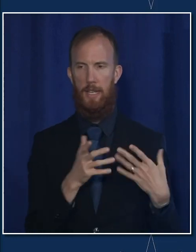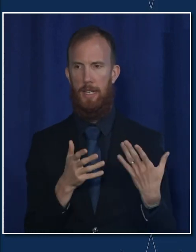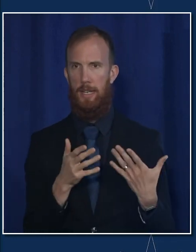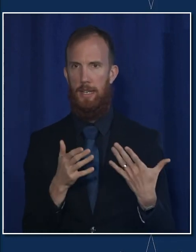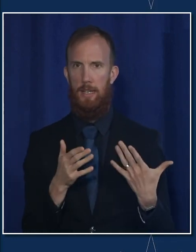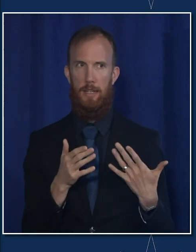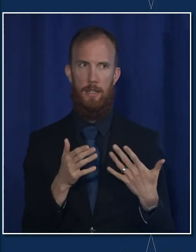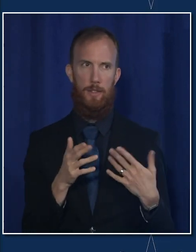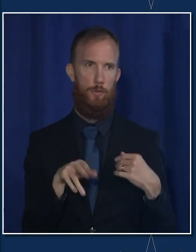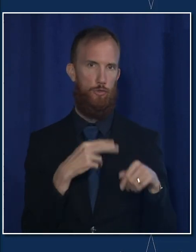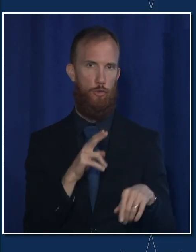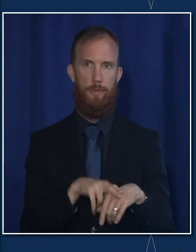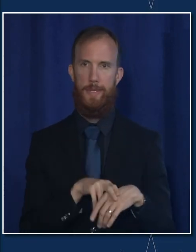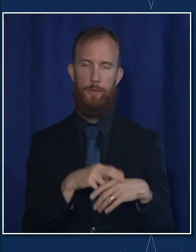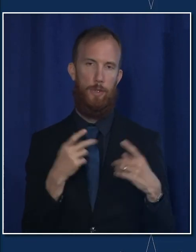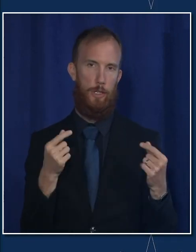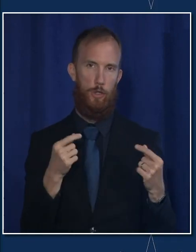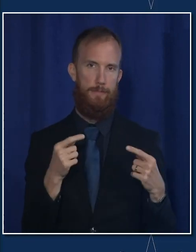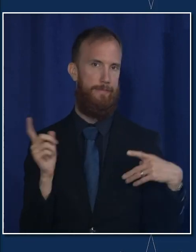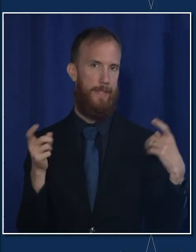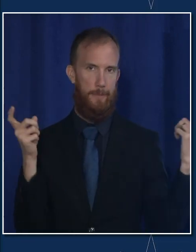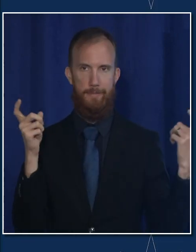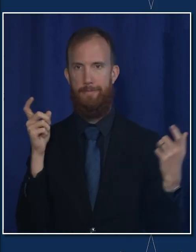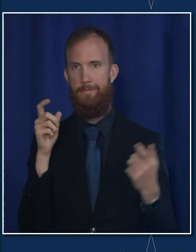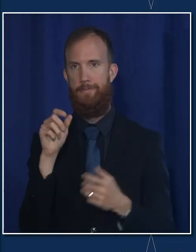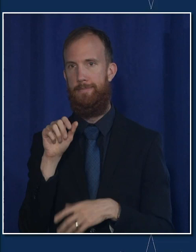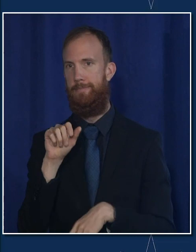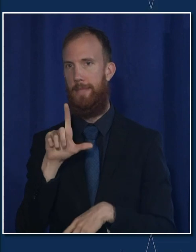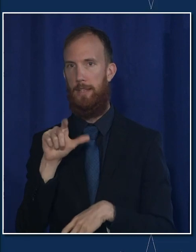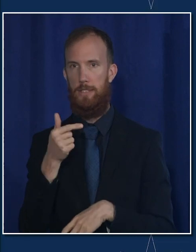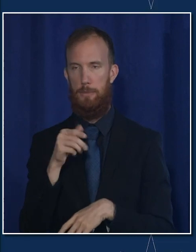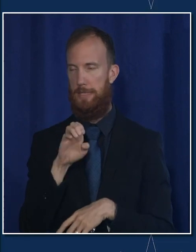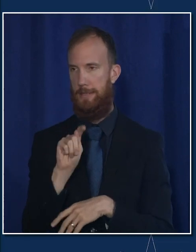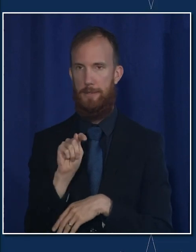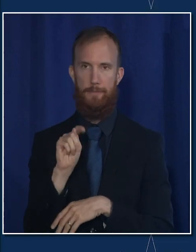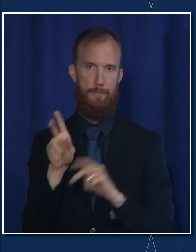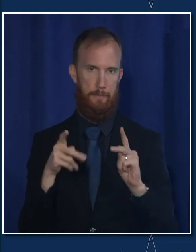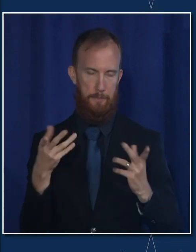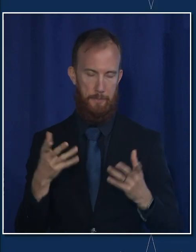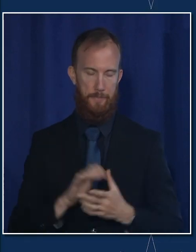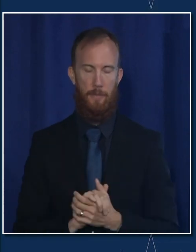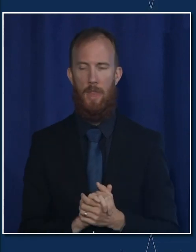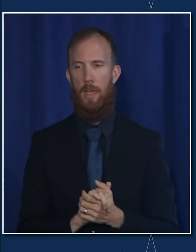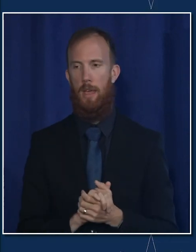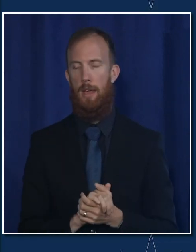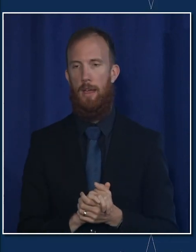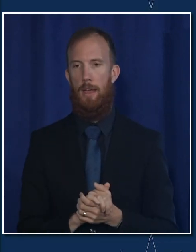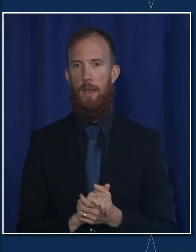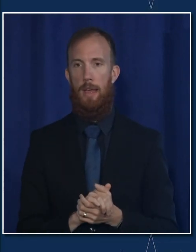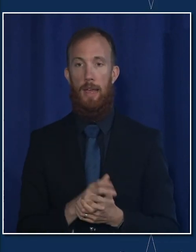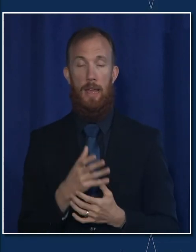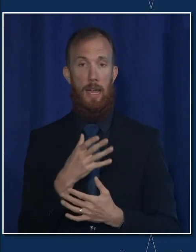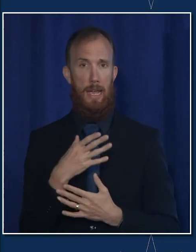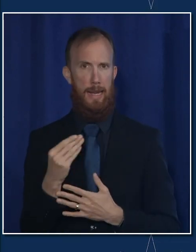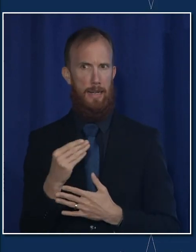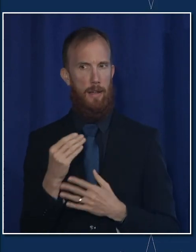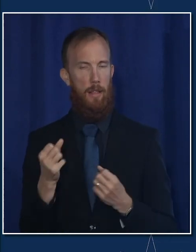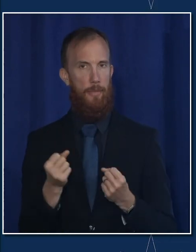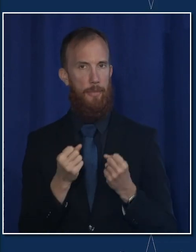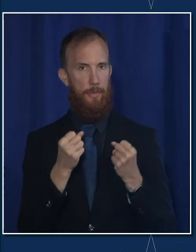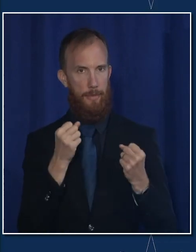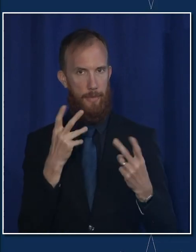particularly a celebration of LGBTQ folks. And there had been a large outbreak